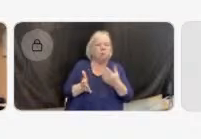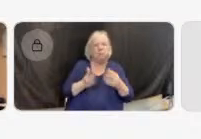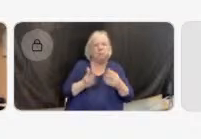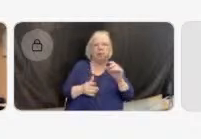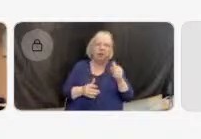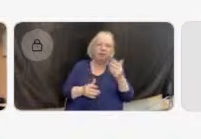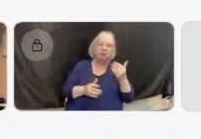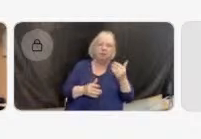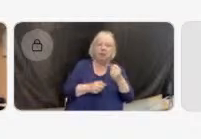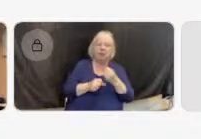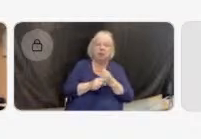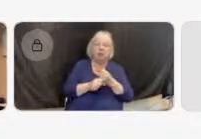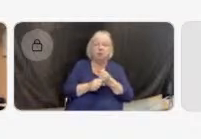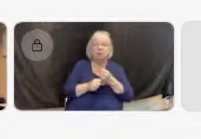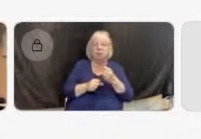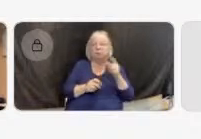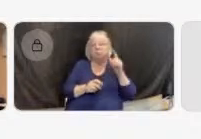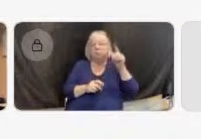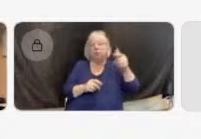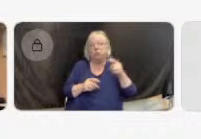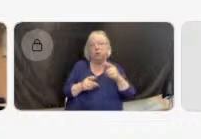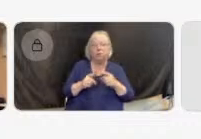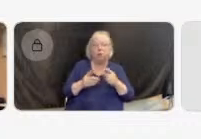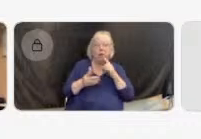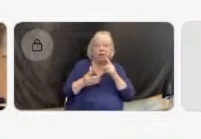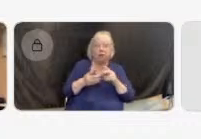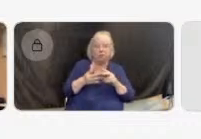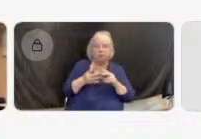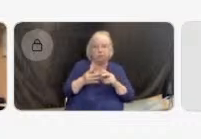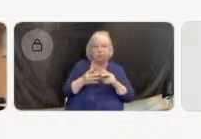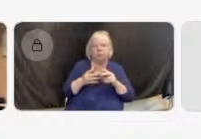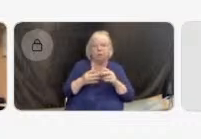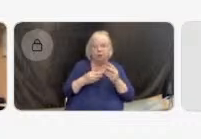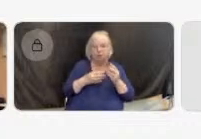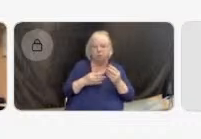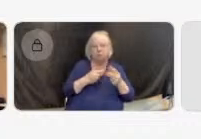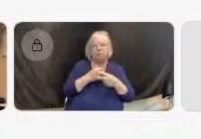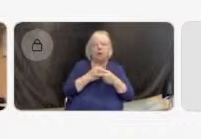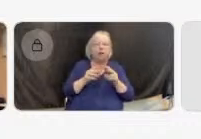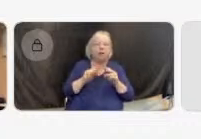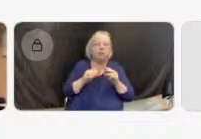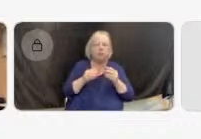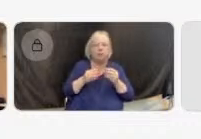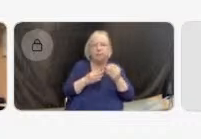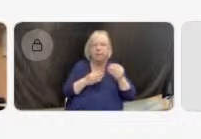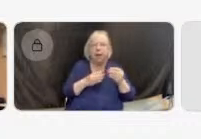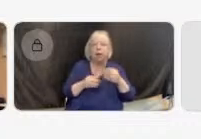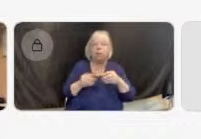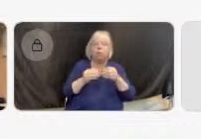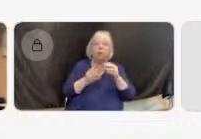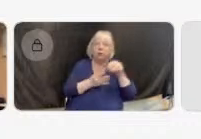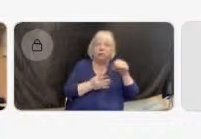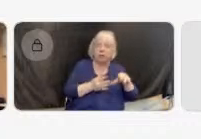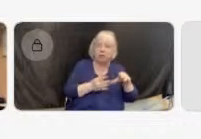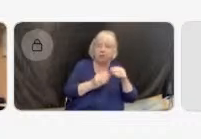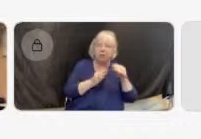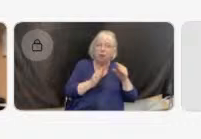neighborhood will be able to step up to Sienna Lakes. And maybe one day, Plantation Acres. I